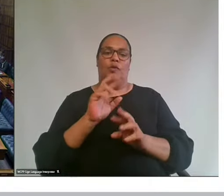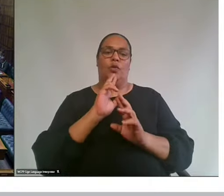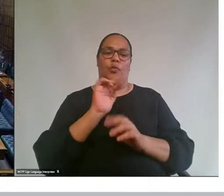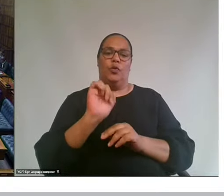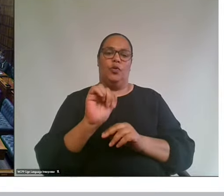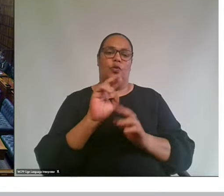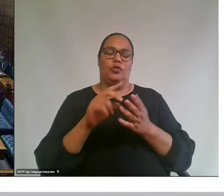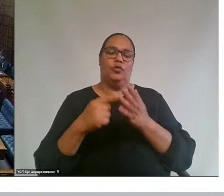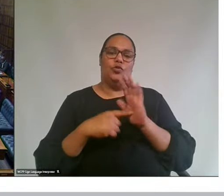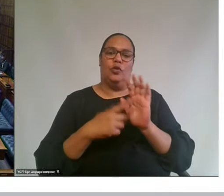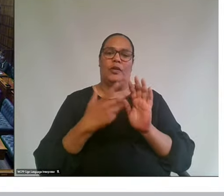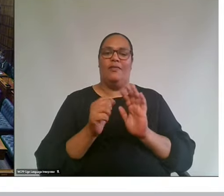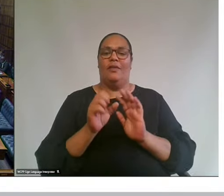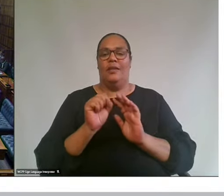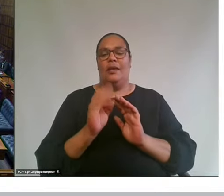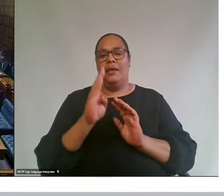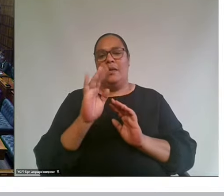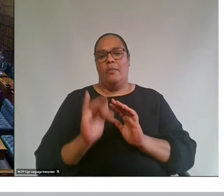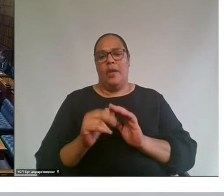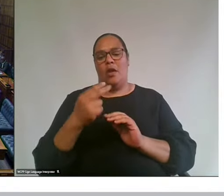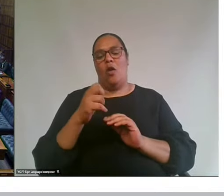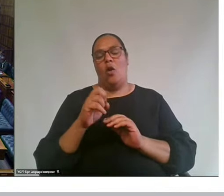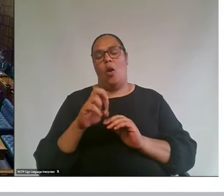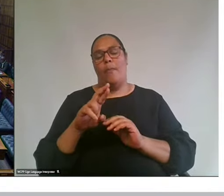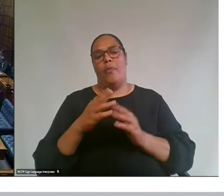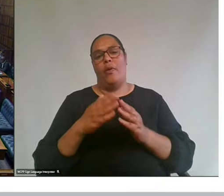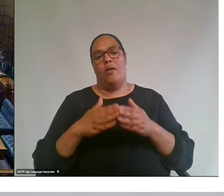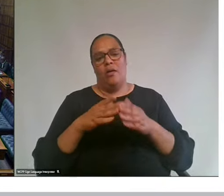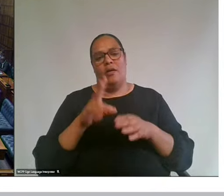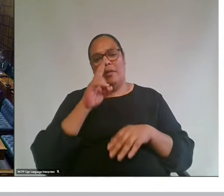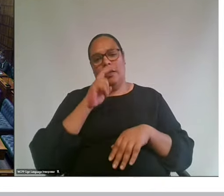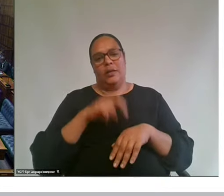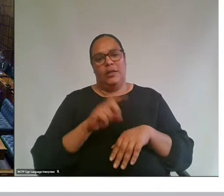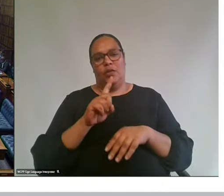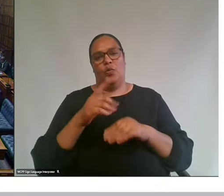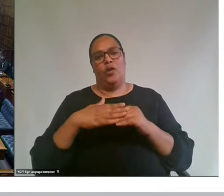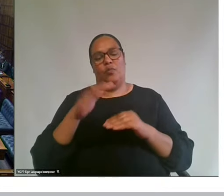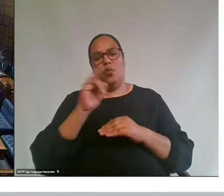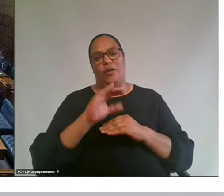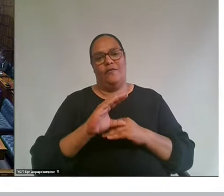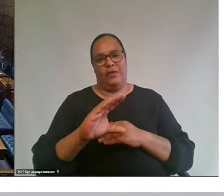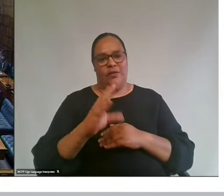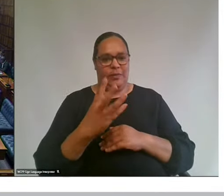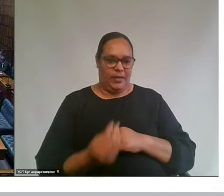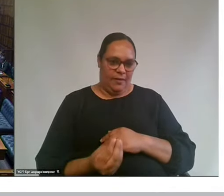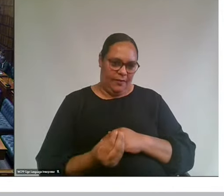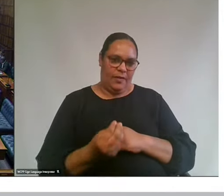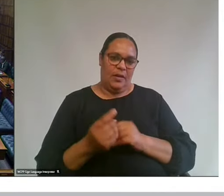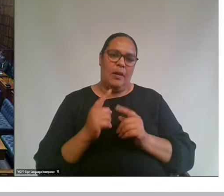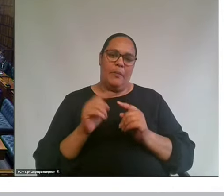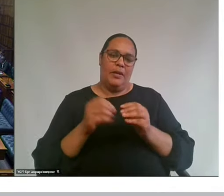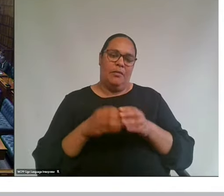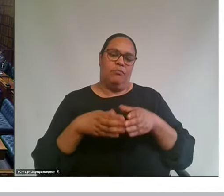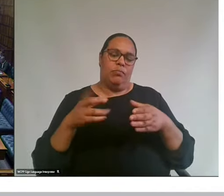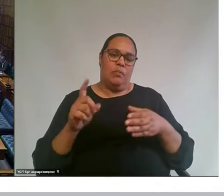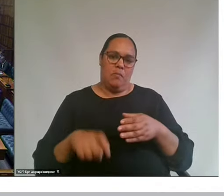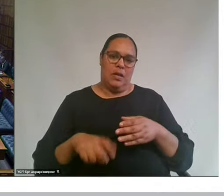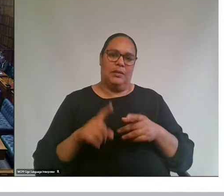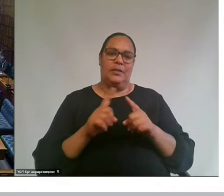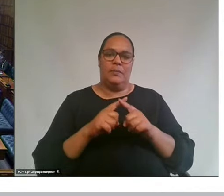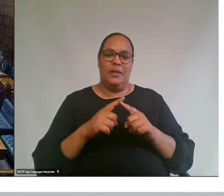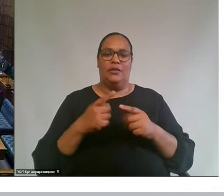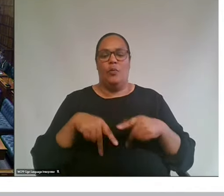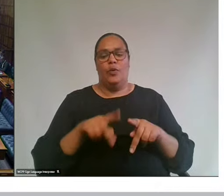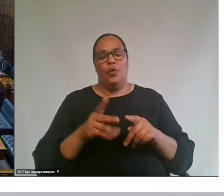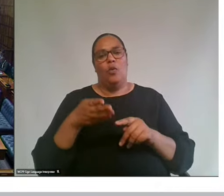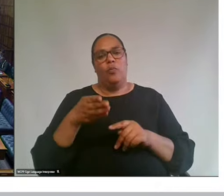reflected that the the Sana Bay Harbor is in need of further investment uh and expansion and that opportunities